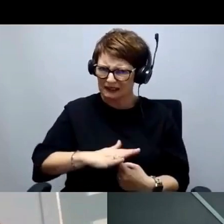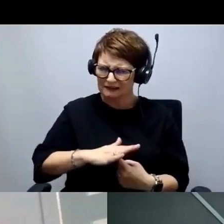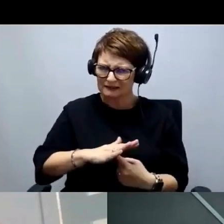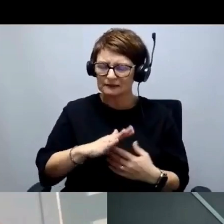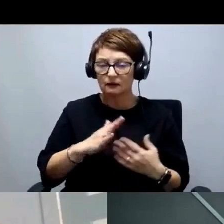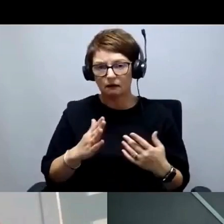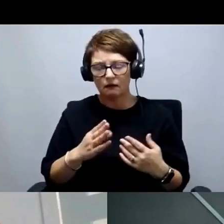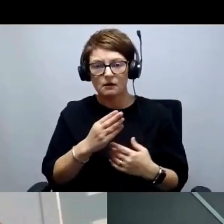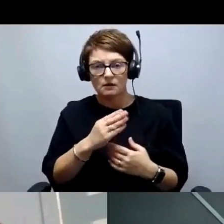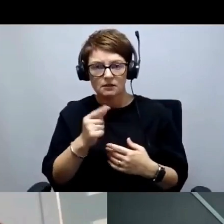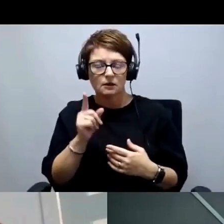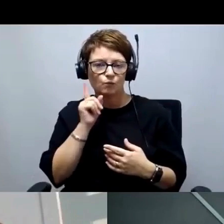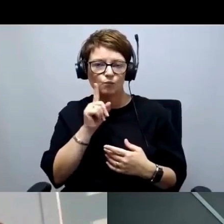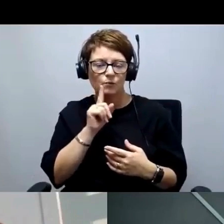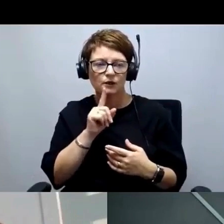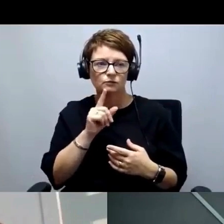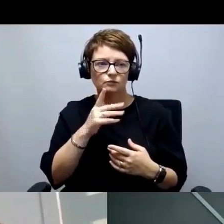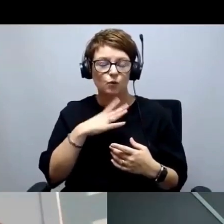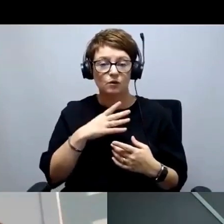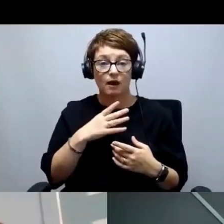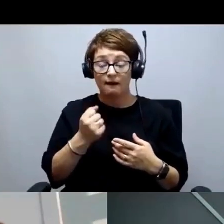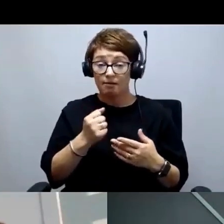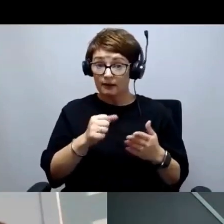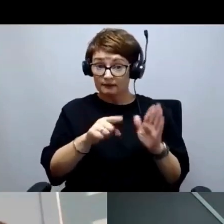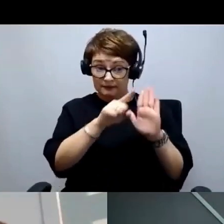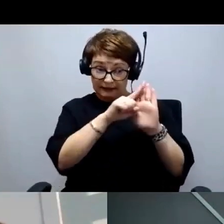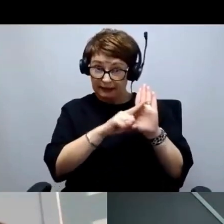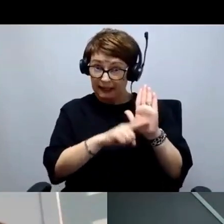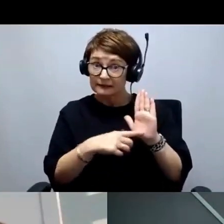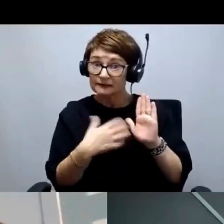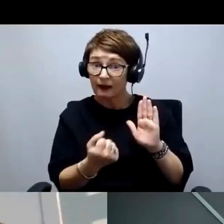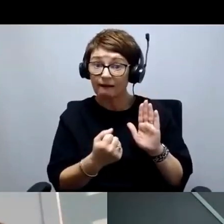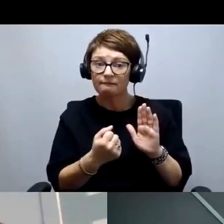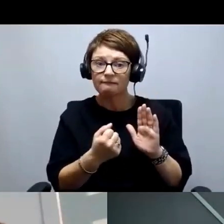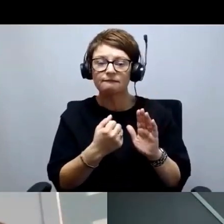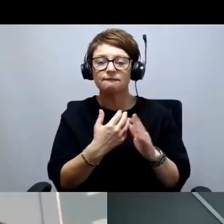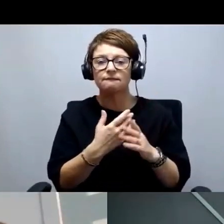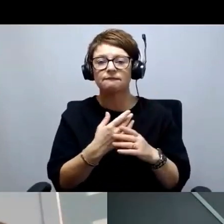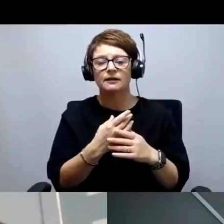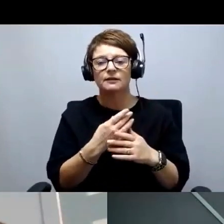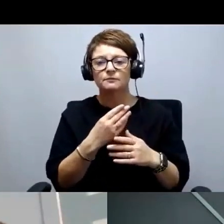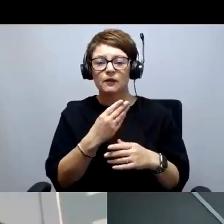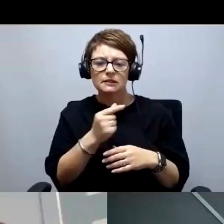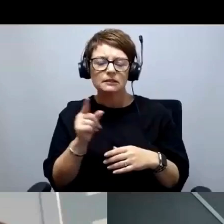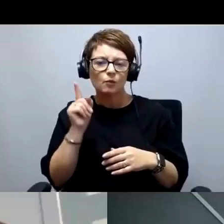And then there's a question around, despite the nice guidance, from Caroline, women have to exhaust